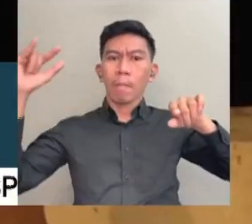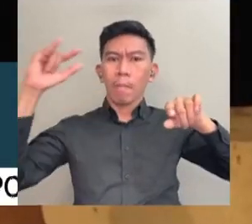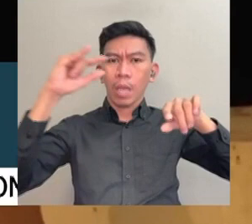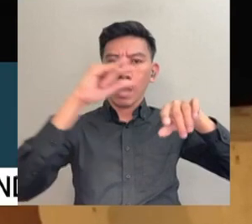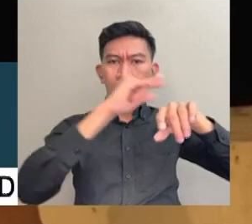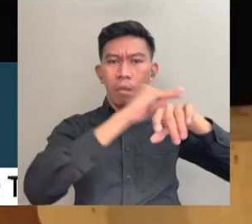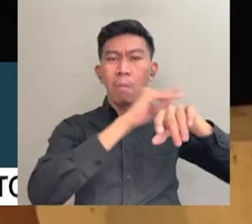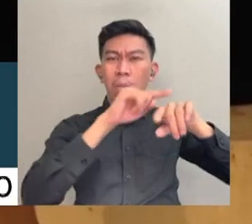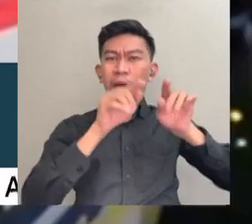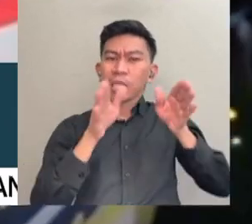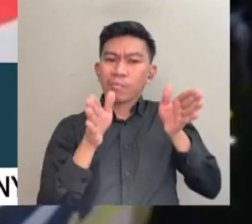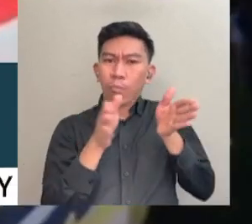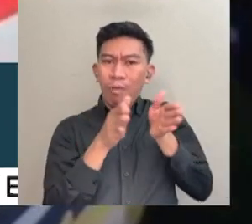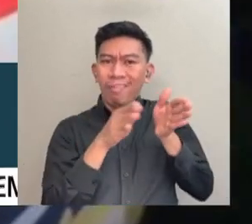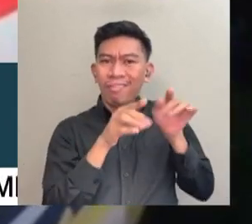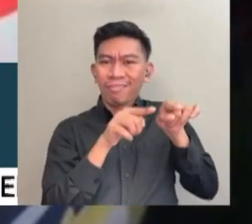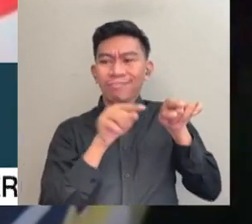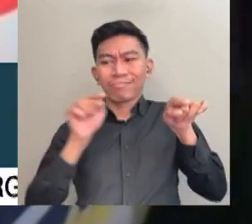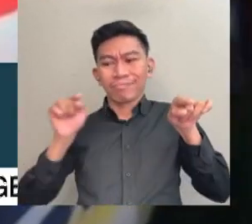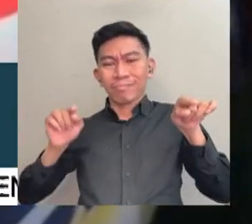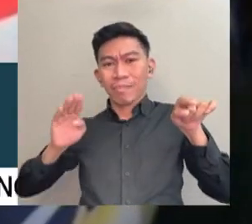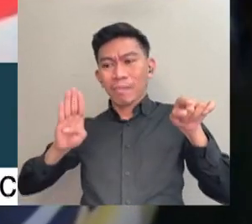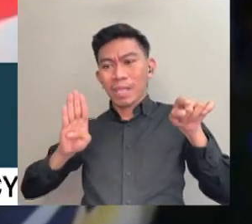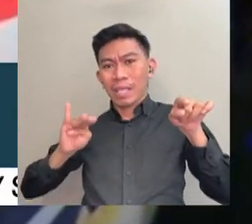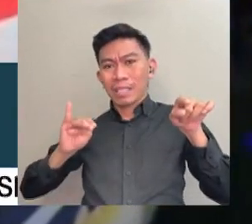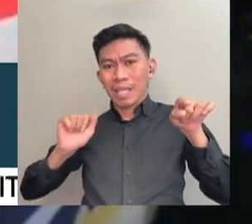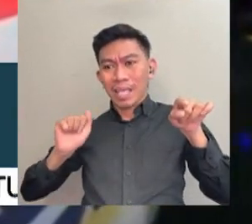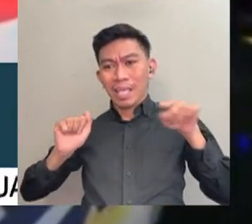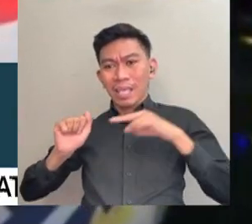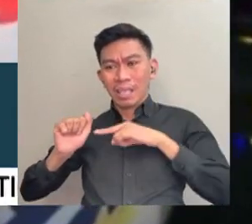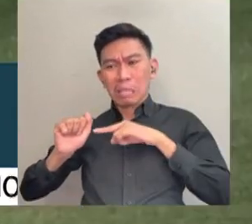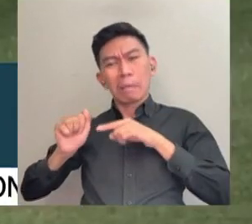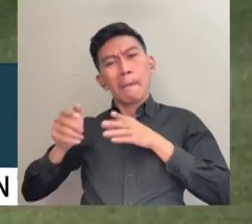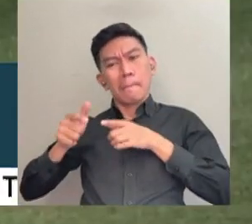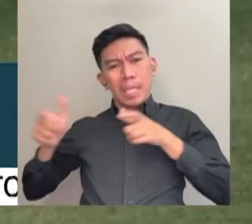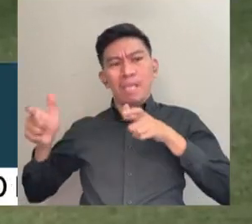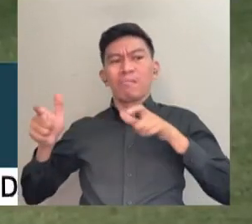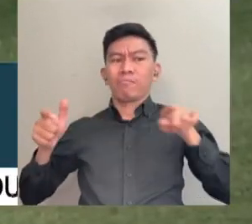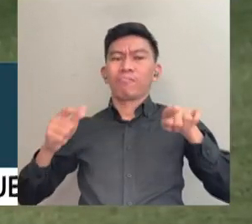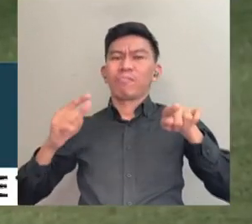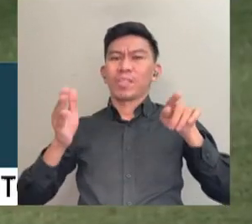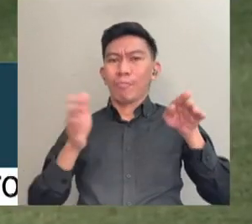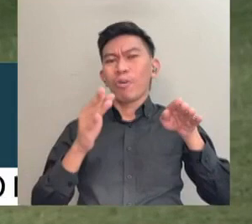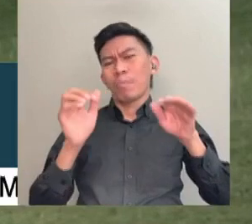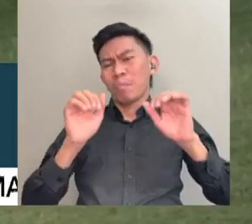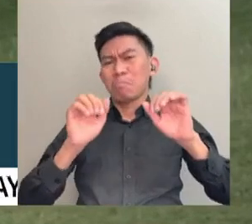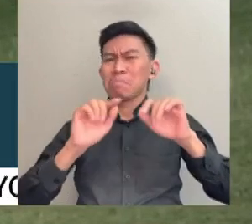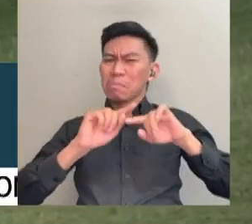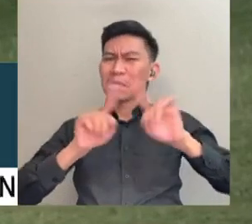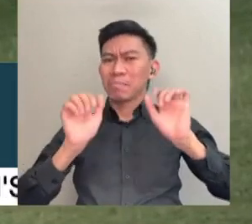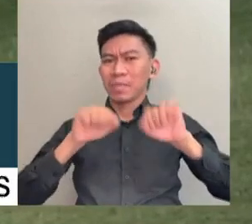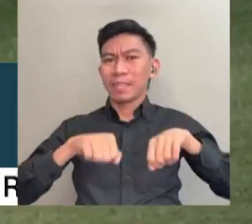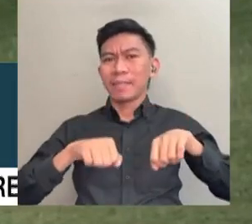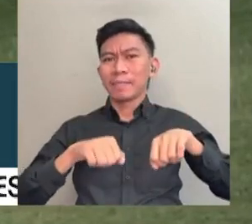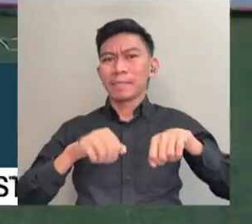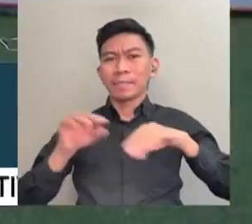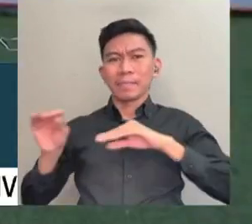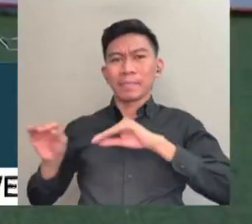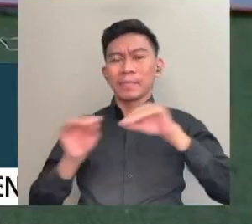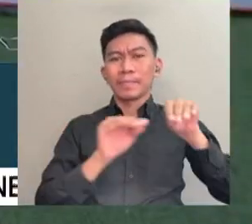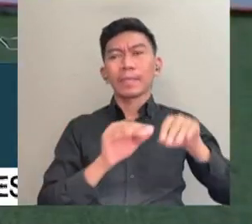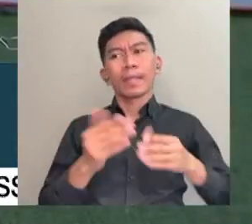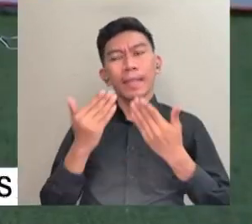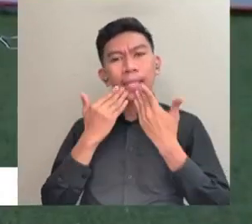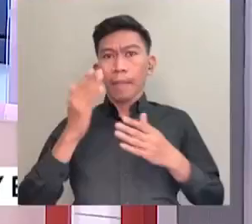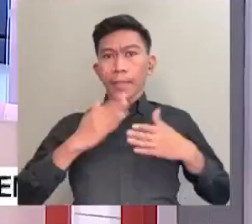as compared to the one in Albay. Okay, on that note, we thank you so much for the updates and insights, Irene Perol.